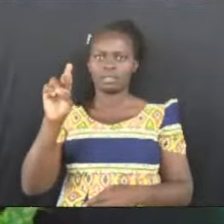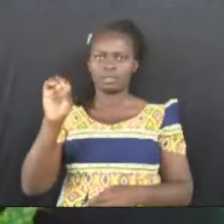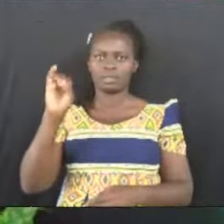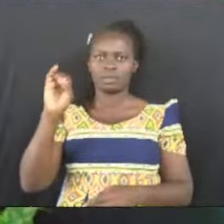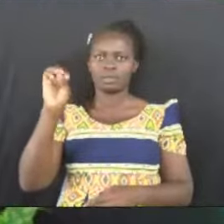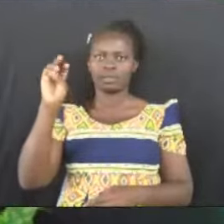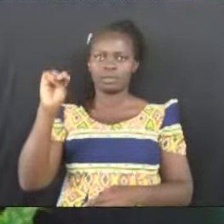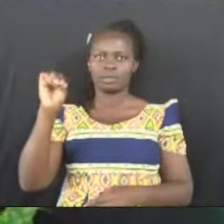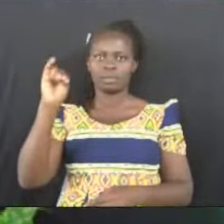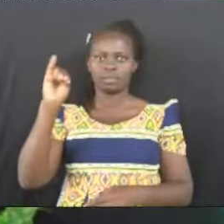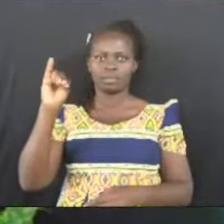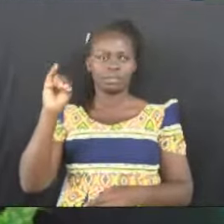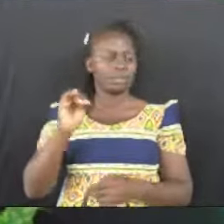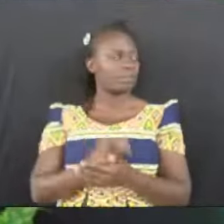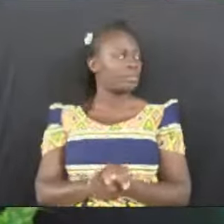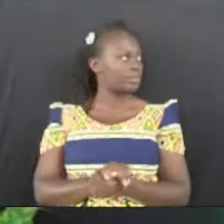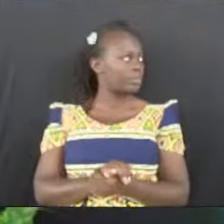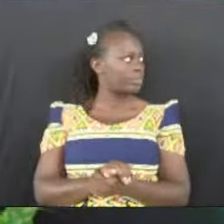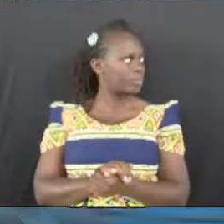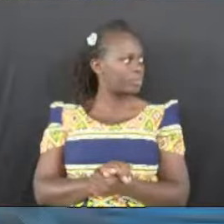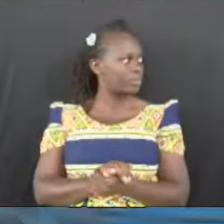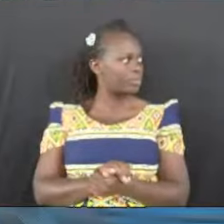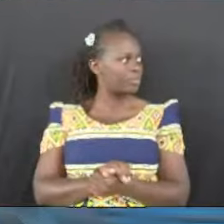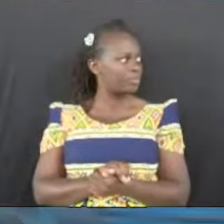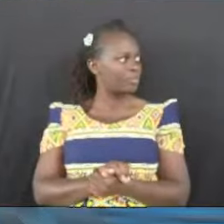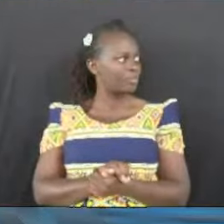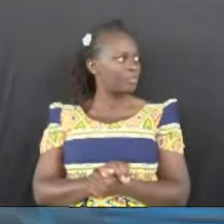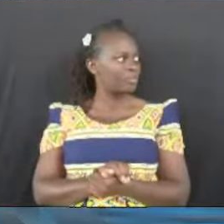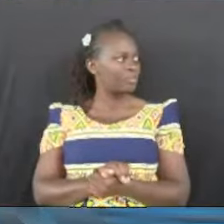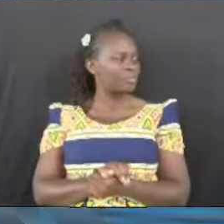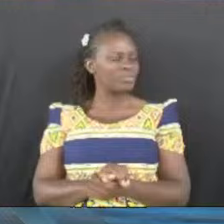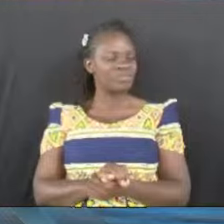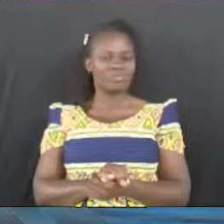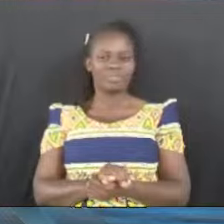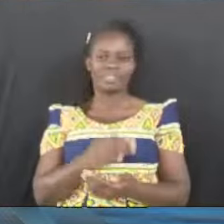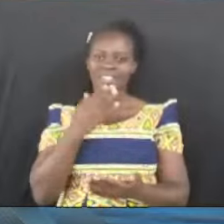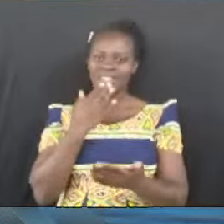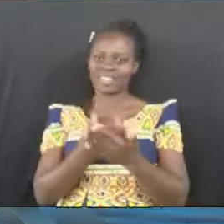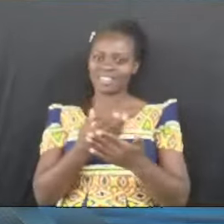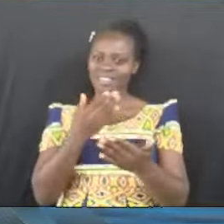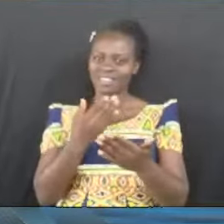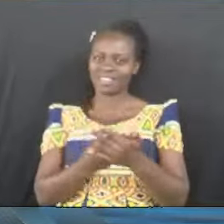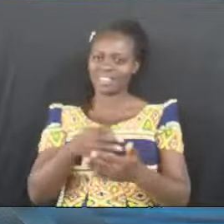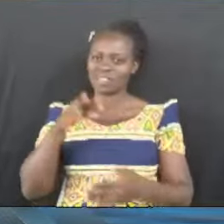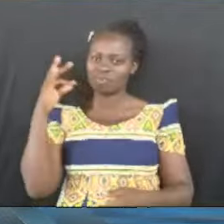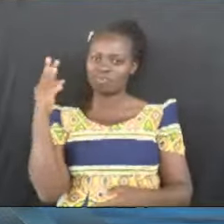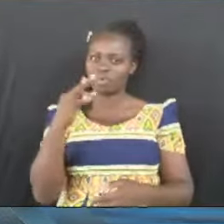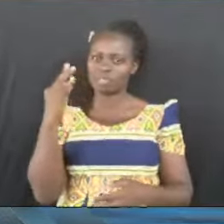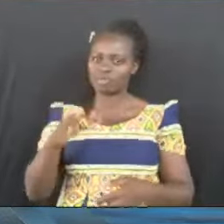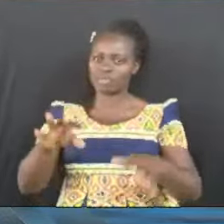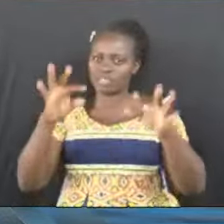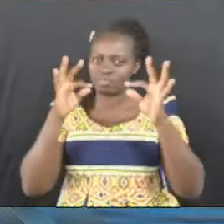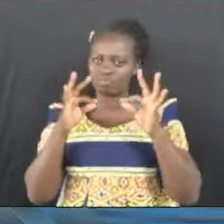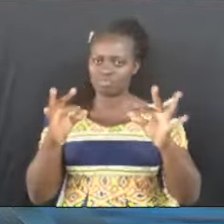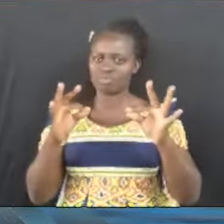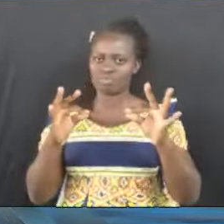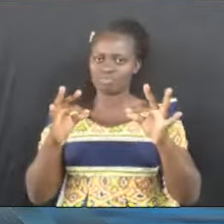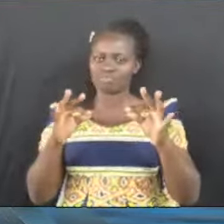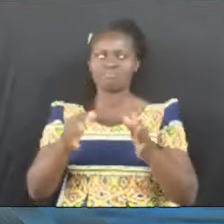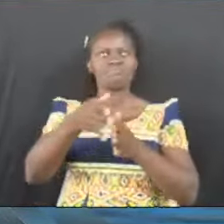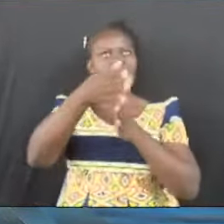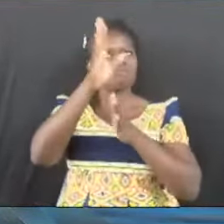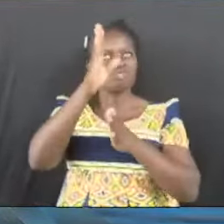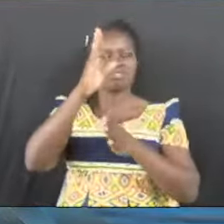today. You know, so he, so God can be trusted because